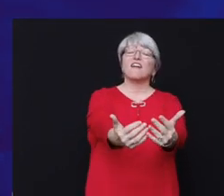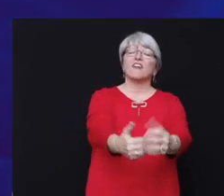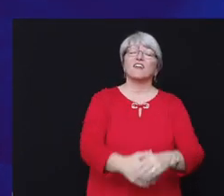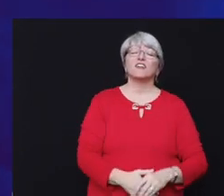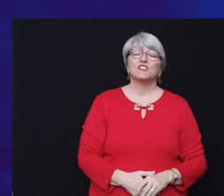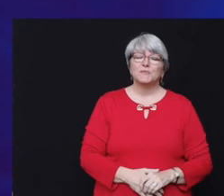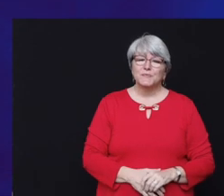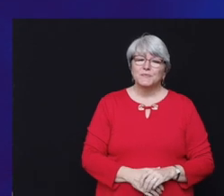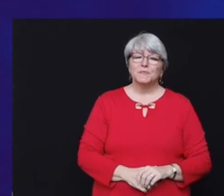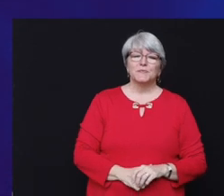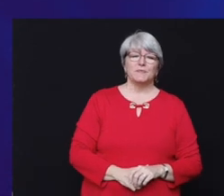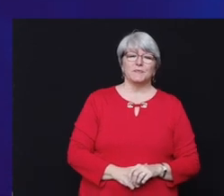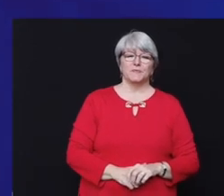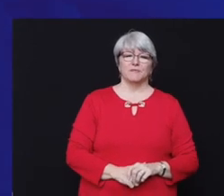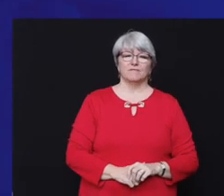fire.